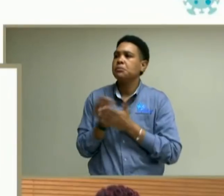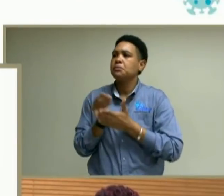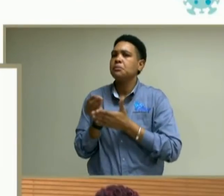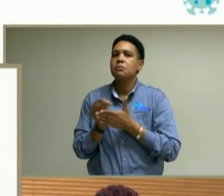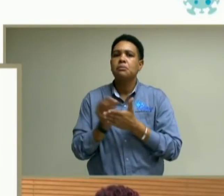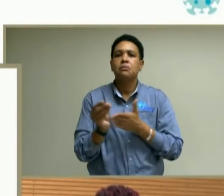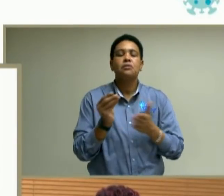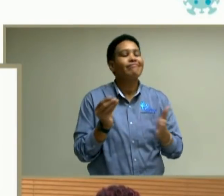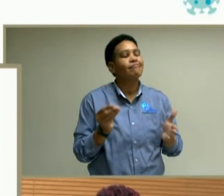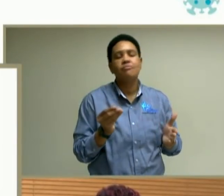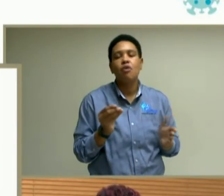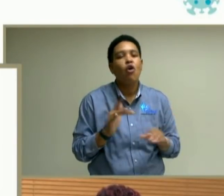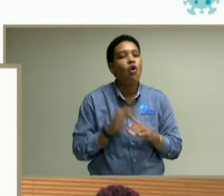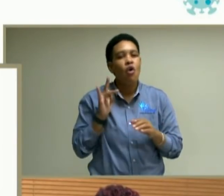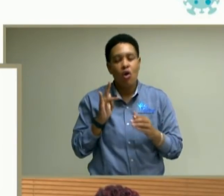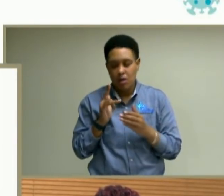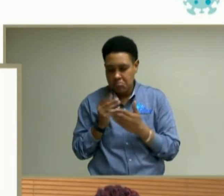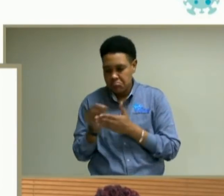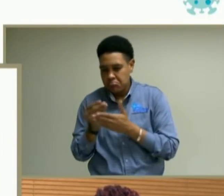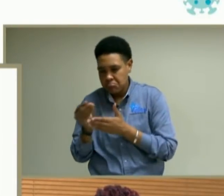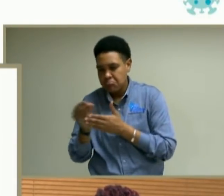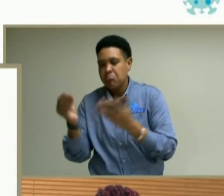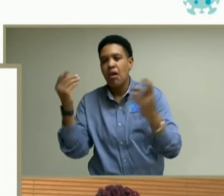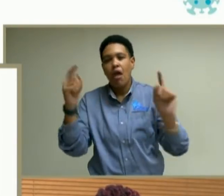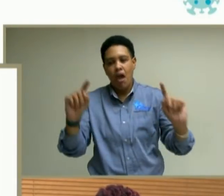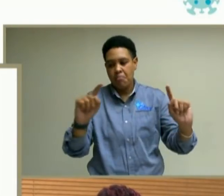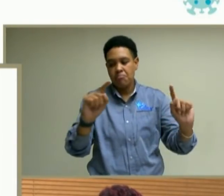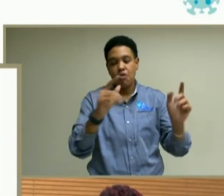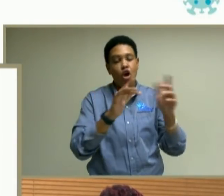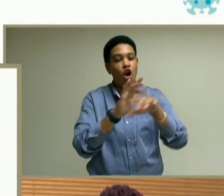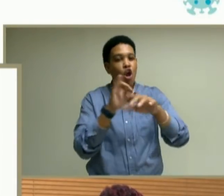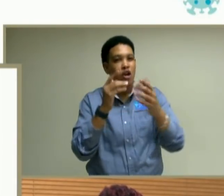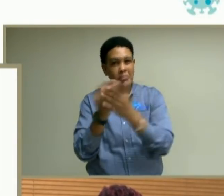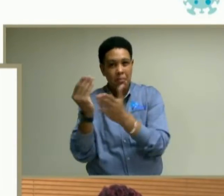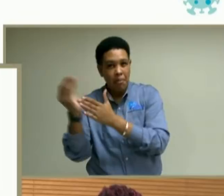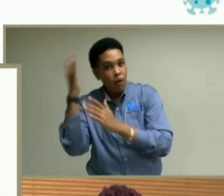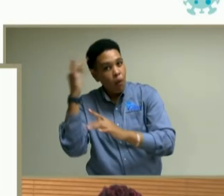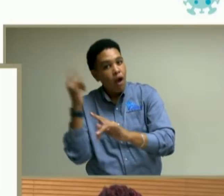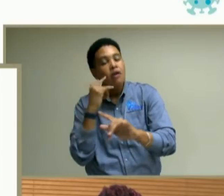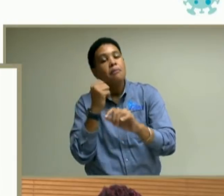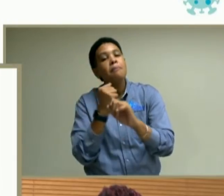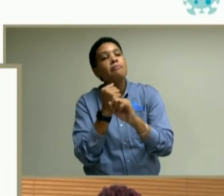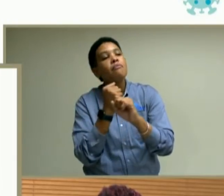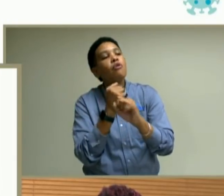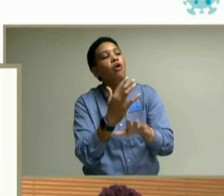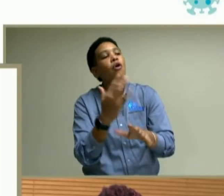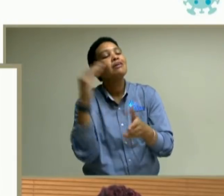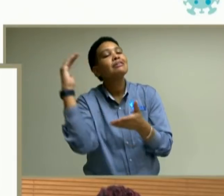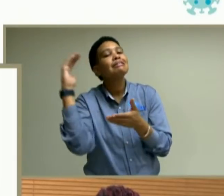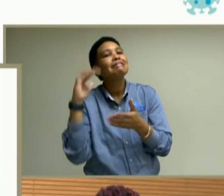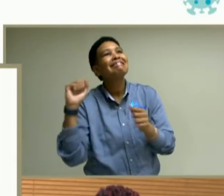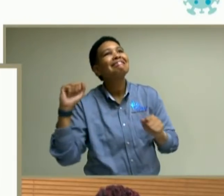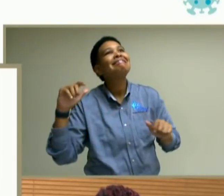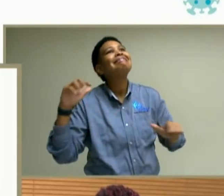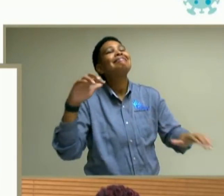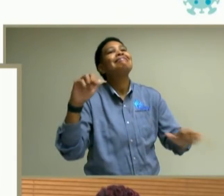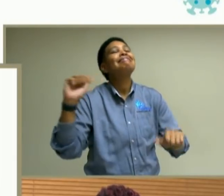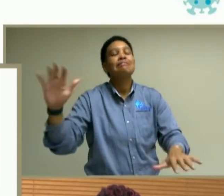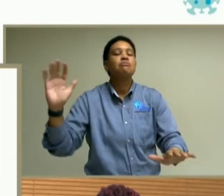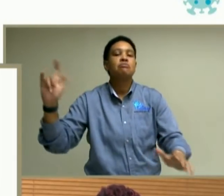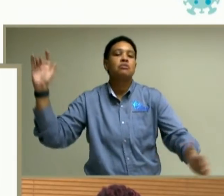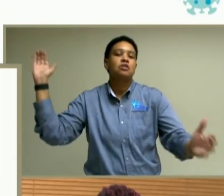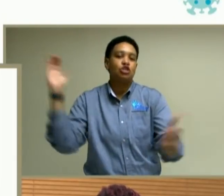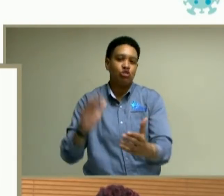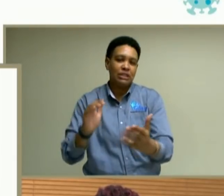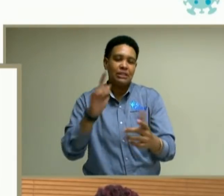everything that you need. Early Christmas shopping because we want to make sure that we are decreasing the crowding that happens